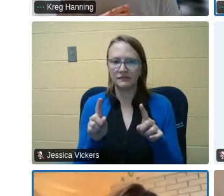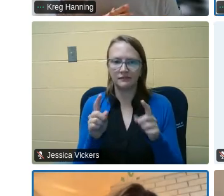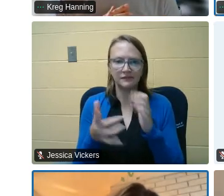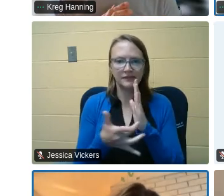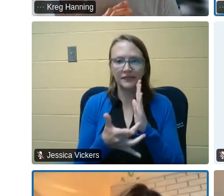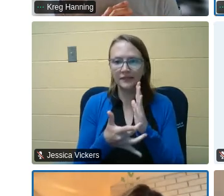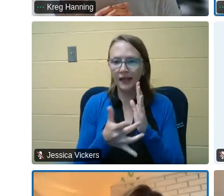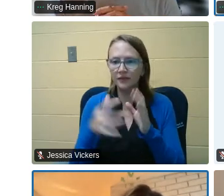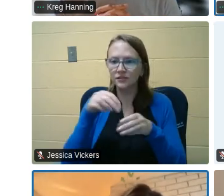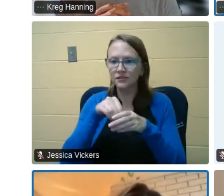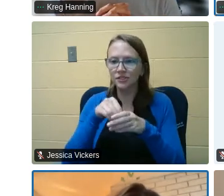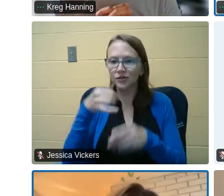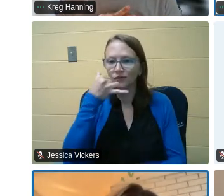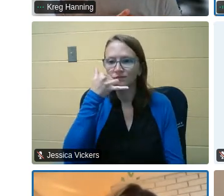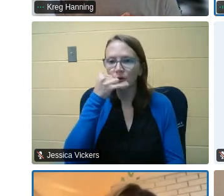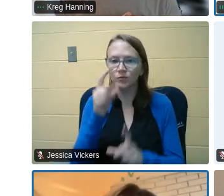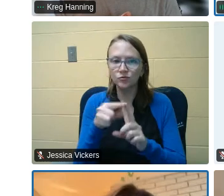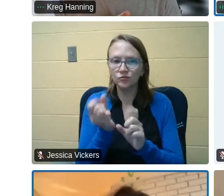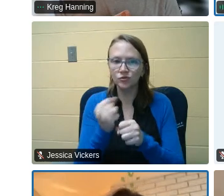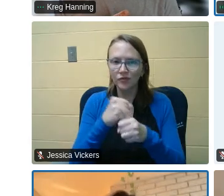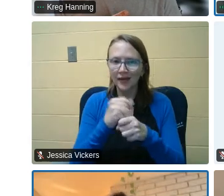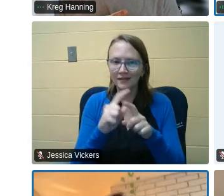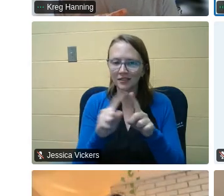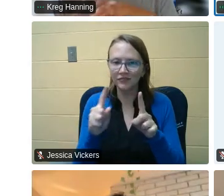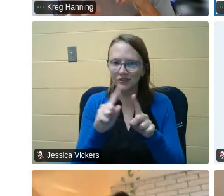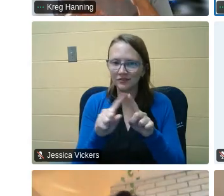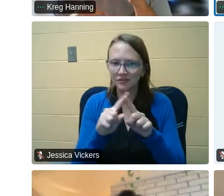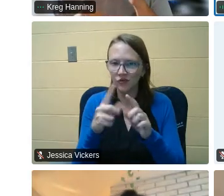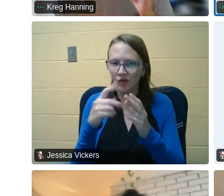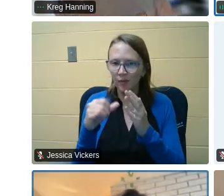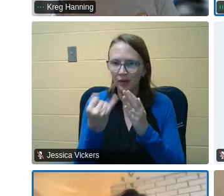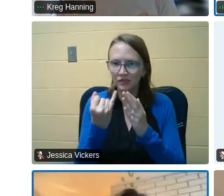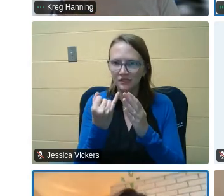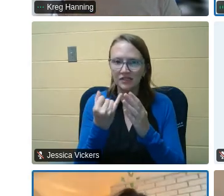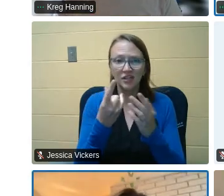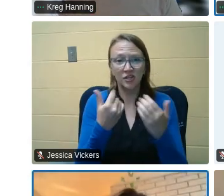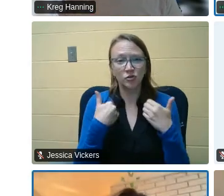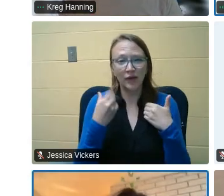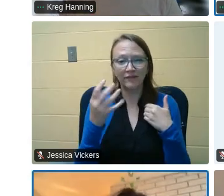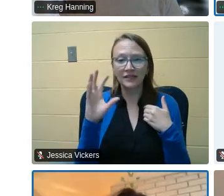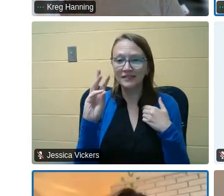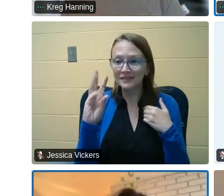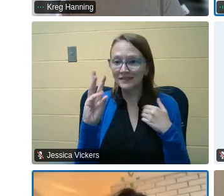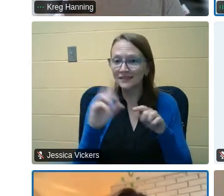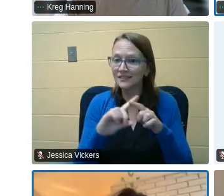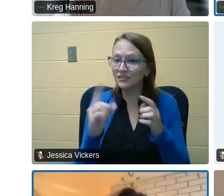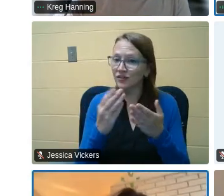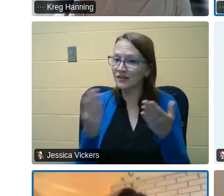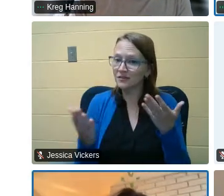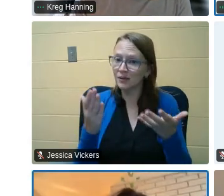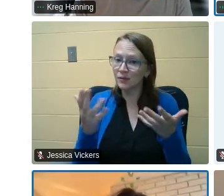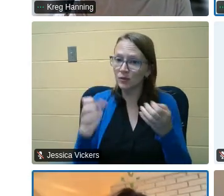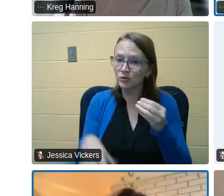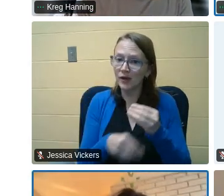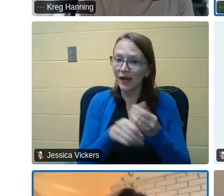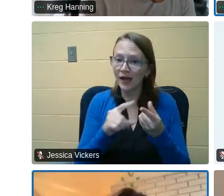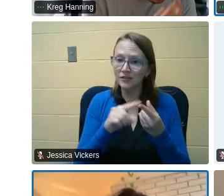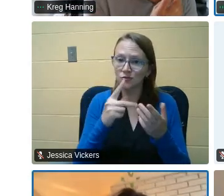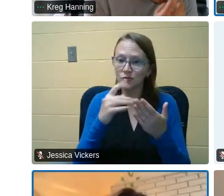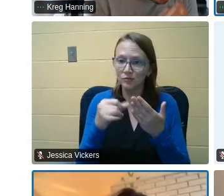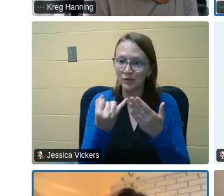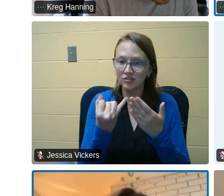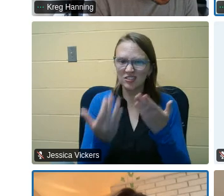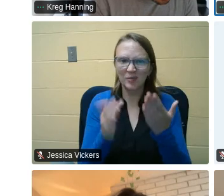changing on your... Yeah, we've curated like kind of like 6 things that might be nice to add to a project. So if you click, I don't know, one